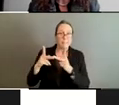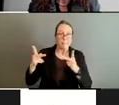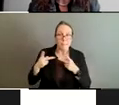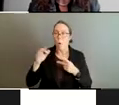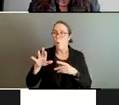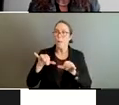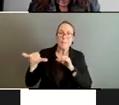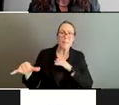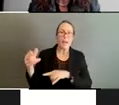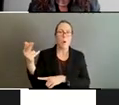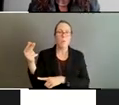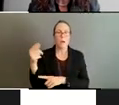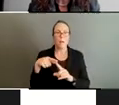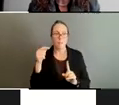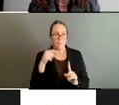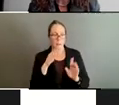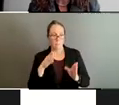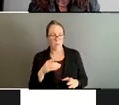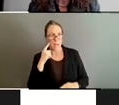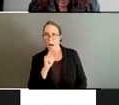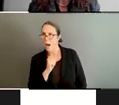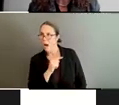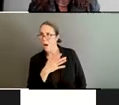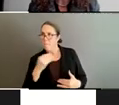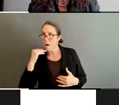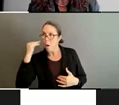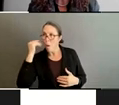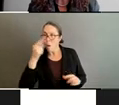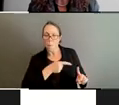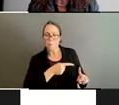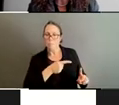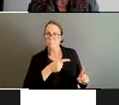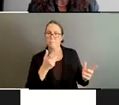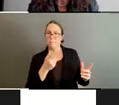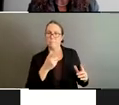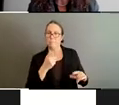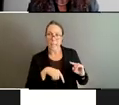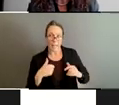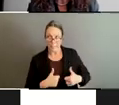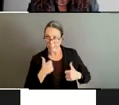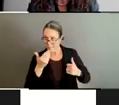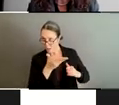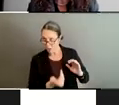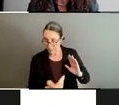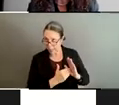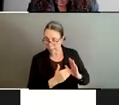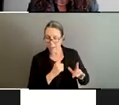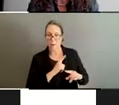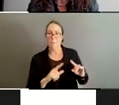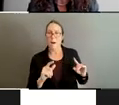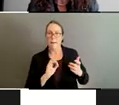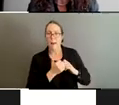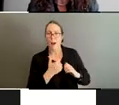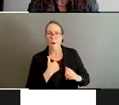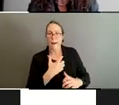hotel, but they were getting word that their home was uninhabitable and not able to go back to. They were worried about how am I going to